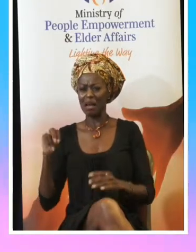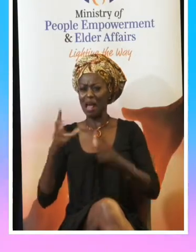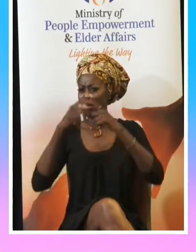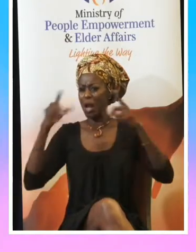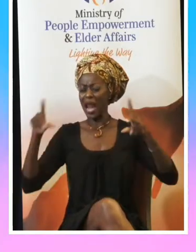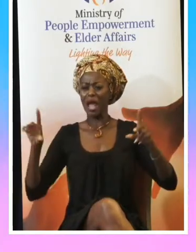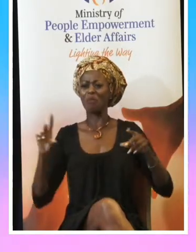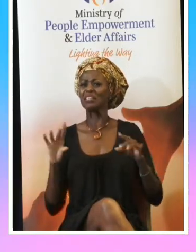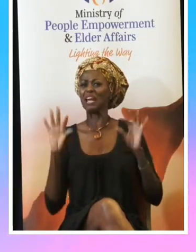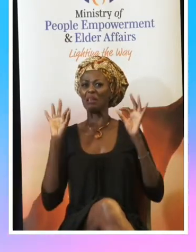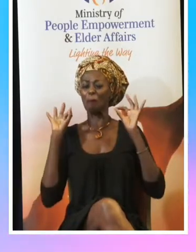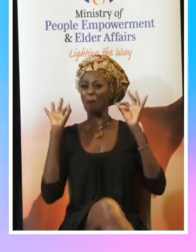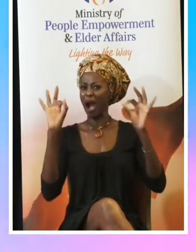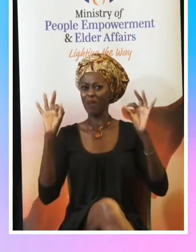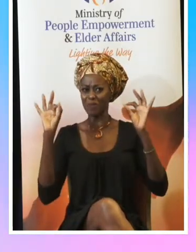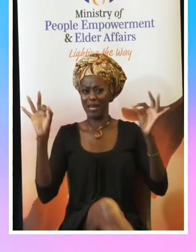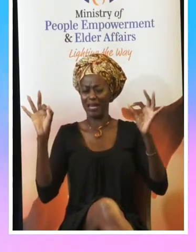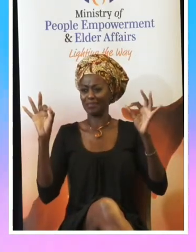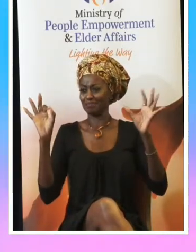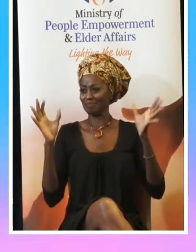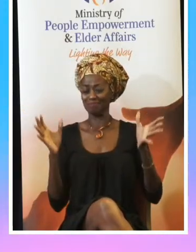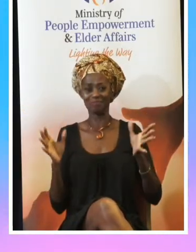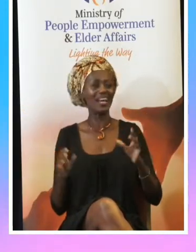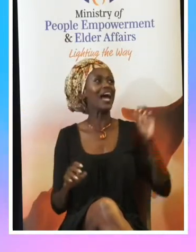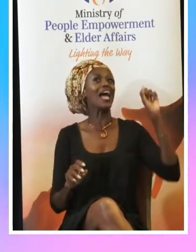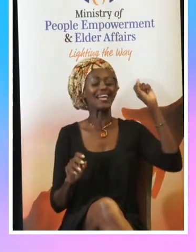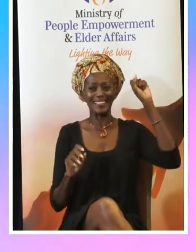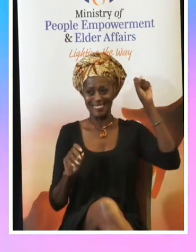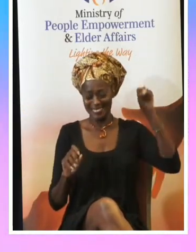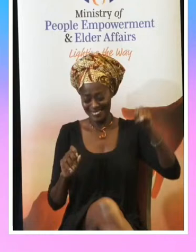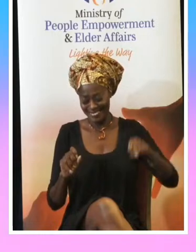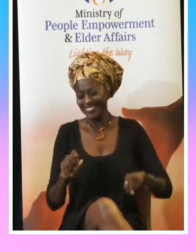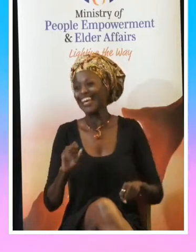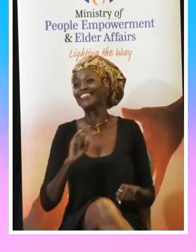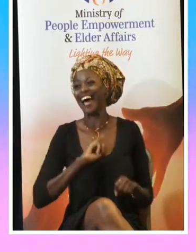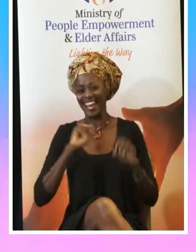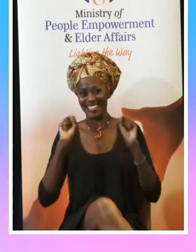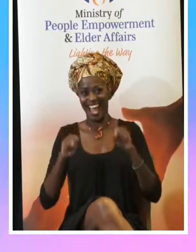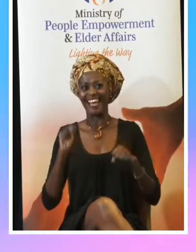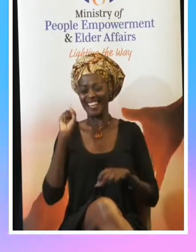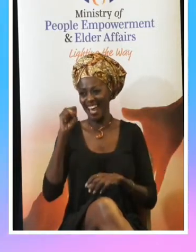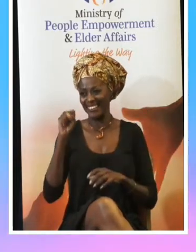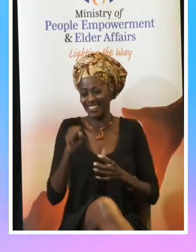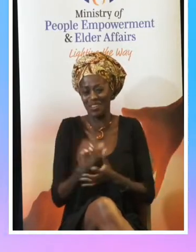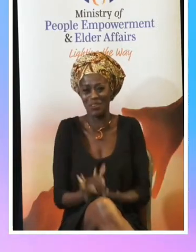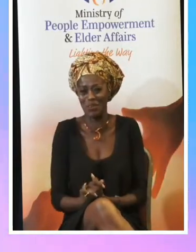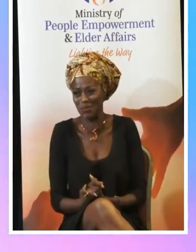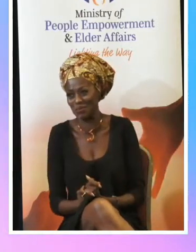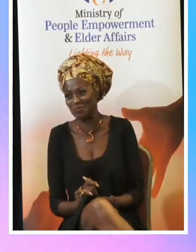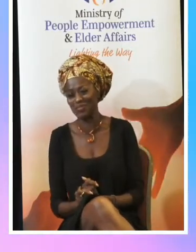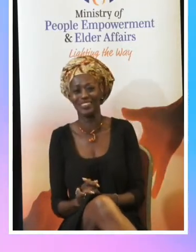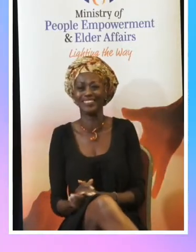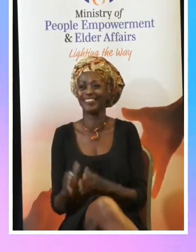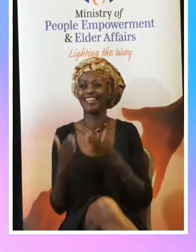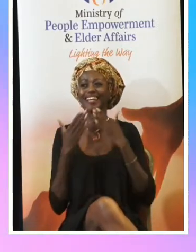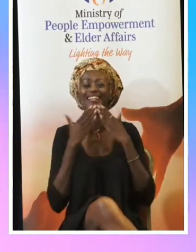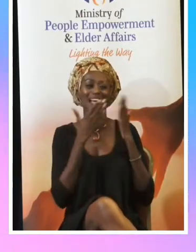Can you do anything for me? Thank now? You. I can speak Beijing. You come to shame you. Me to eat her tonight, but.